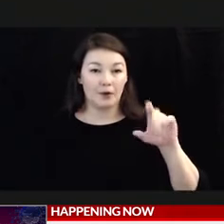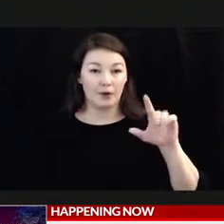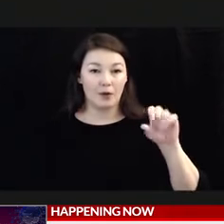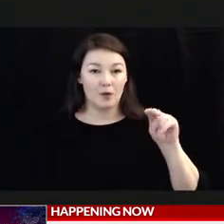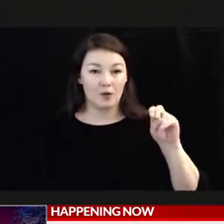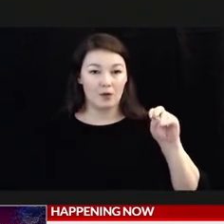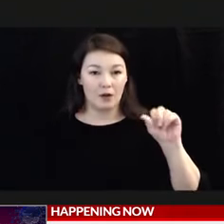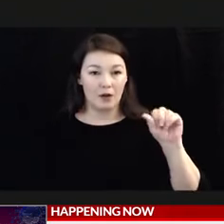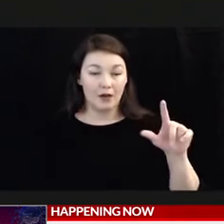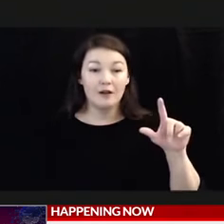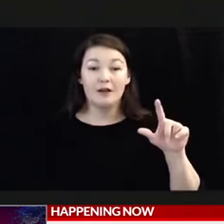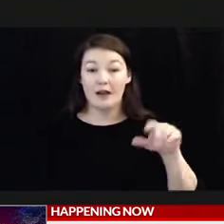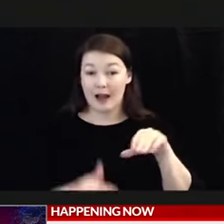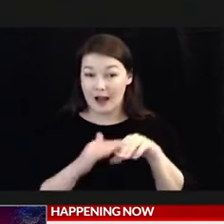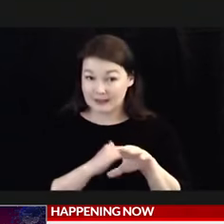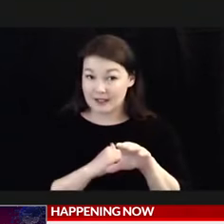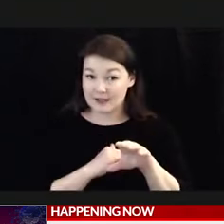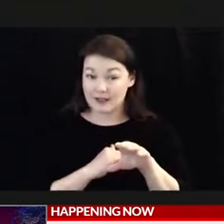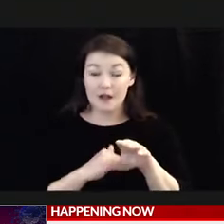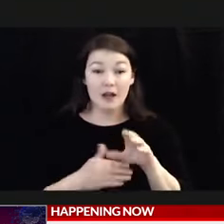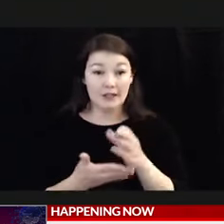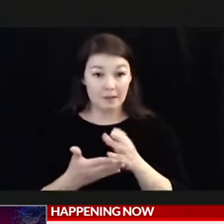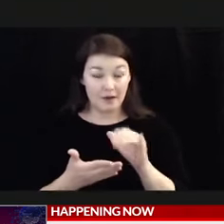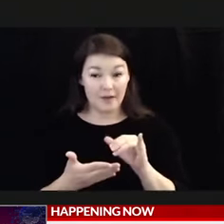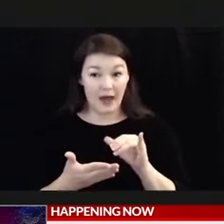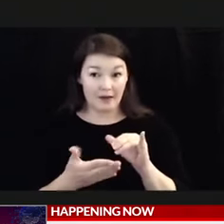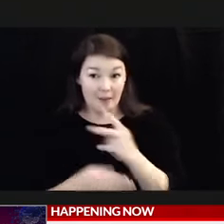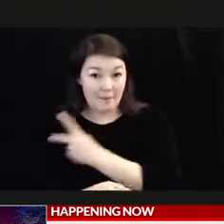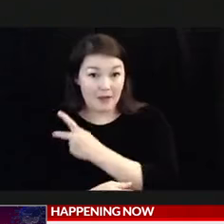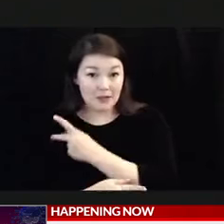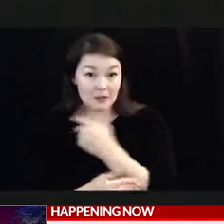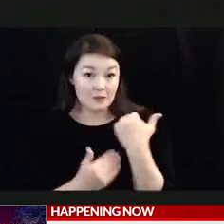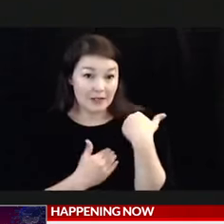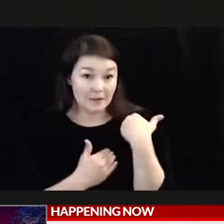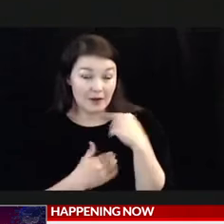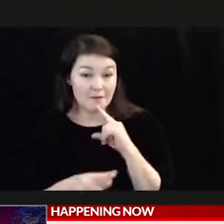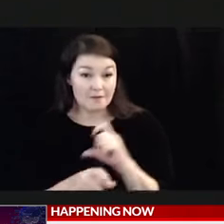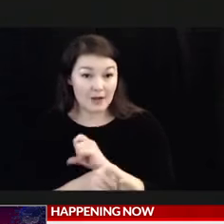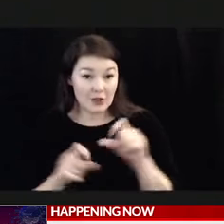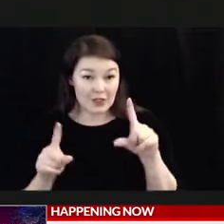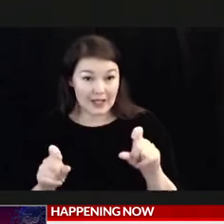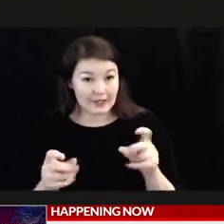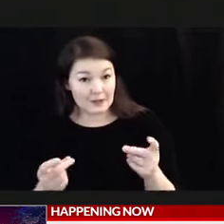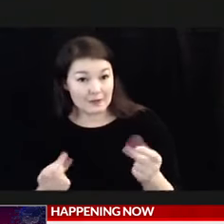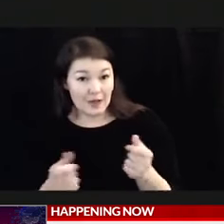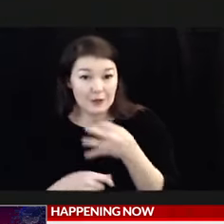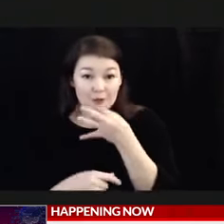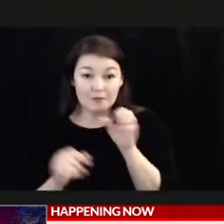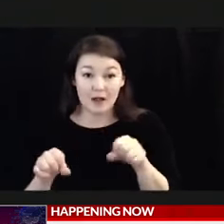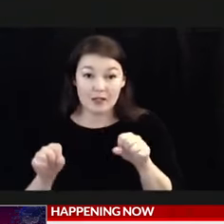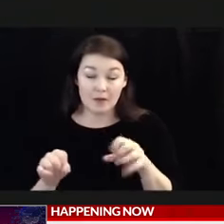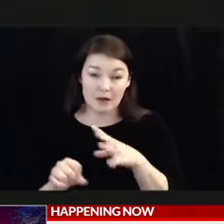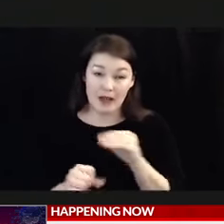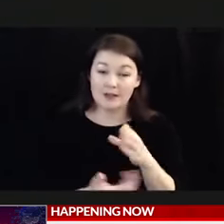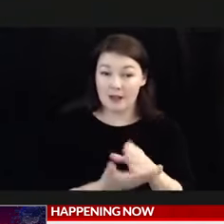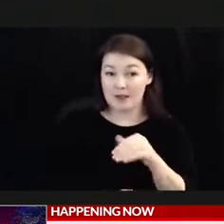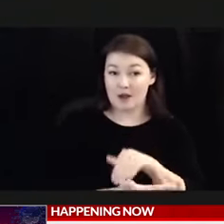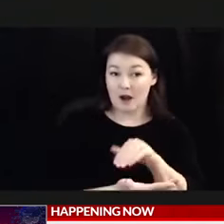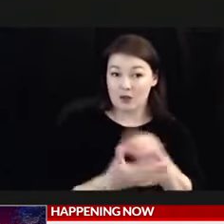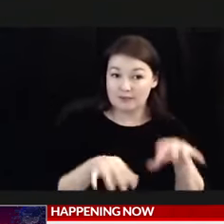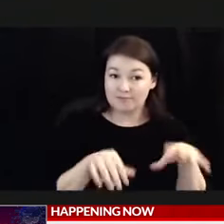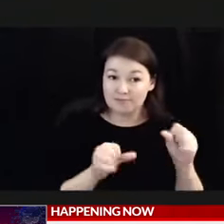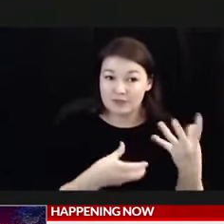on us and on providers, but part of that is on you and patients for testing early and seeking it out, right? Because it's not for people who